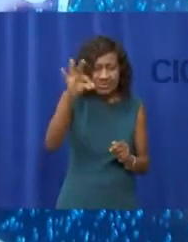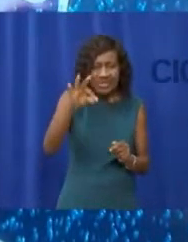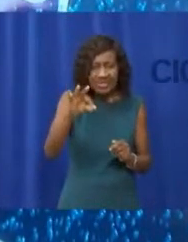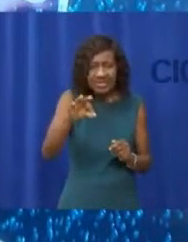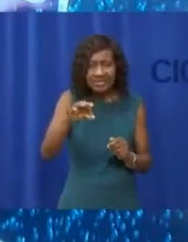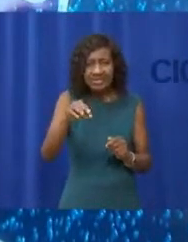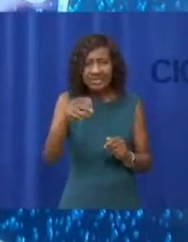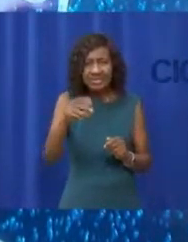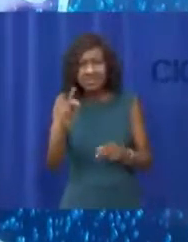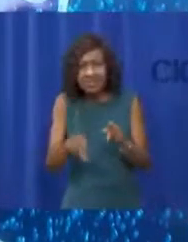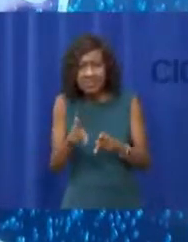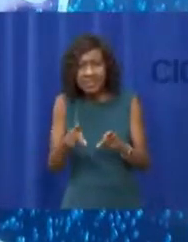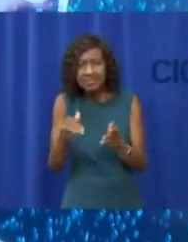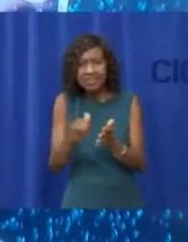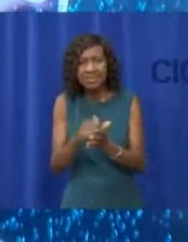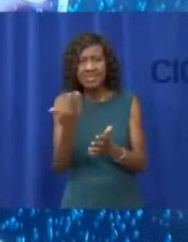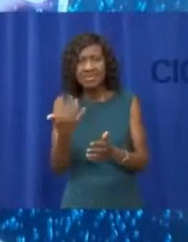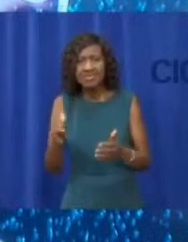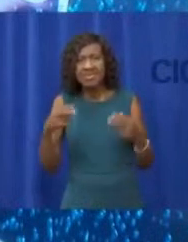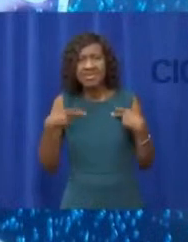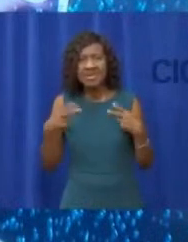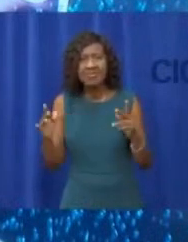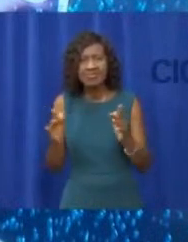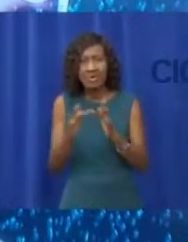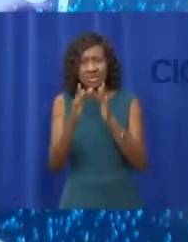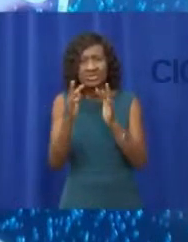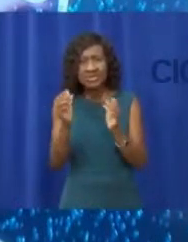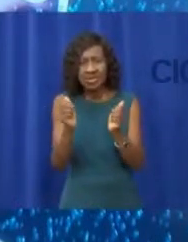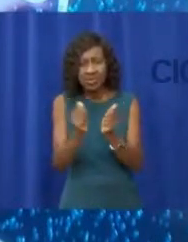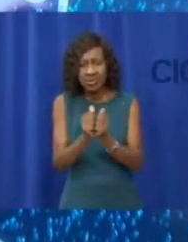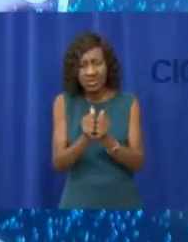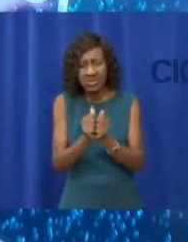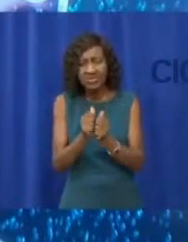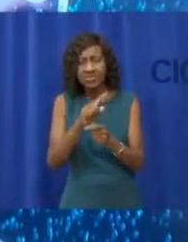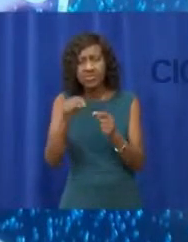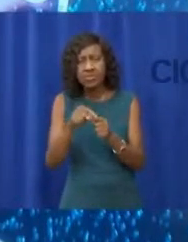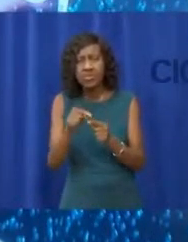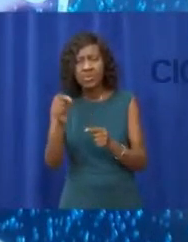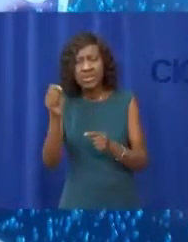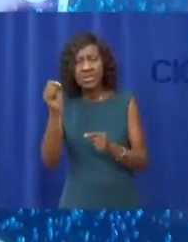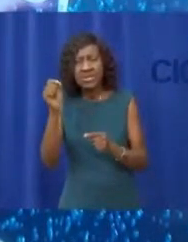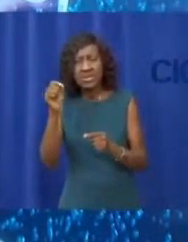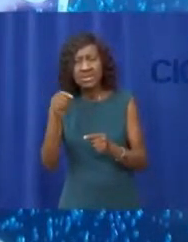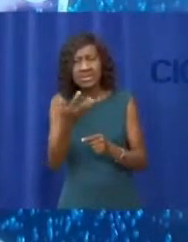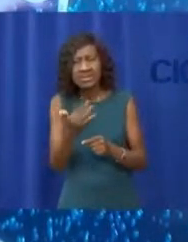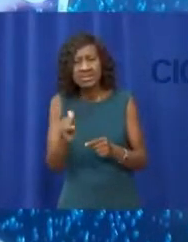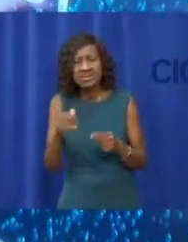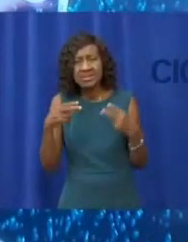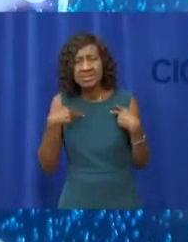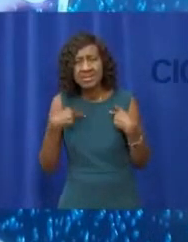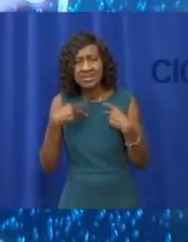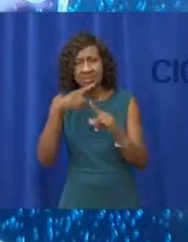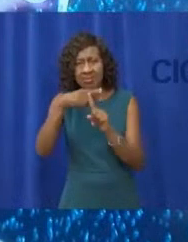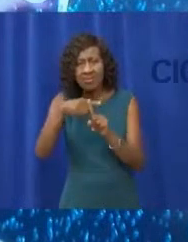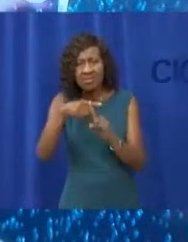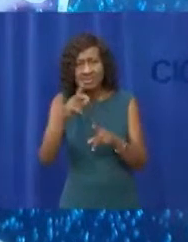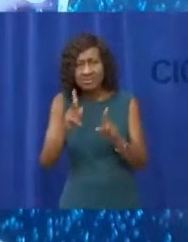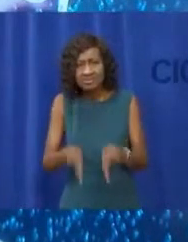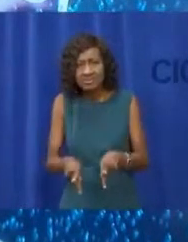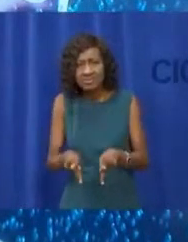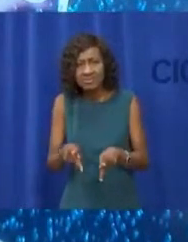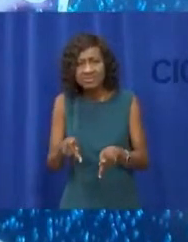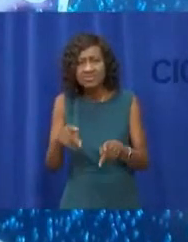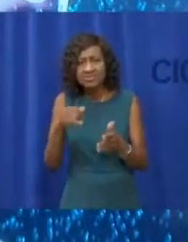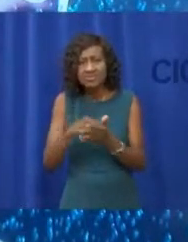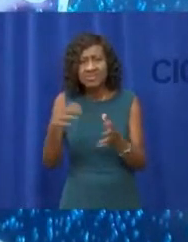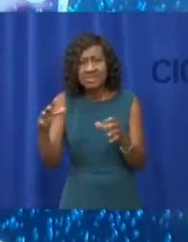mean, obviously it takes from when we get it, when a positive person, when we announce it, it then takes around a day in order to do